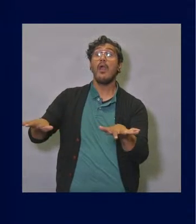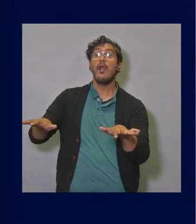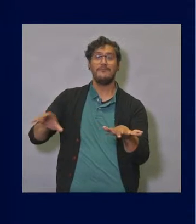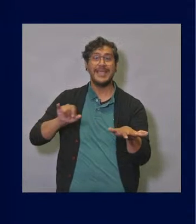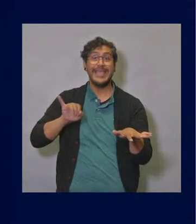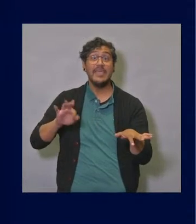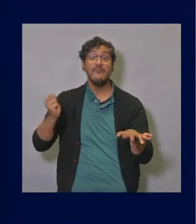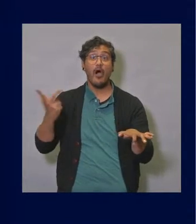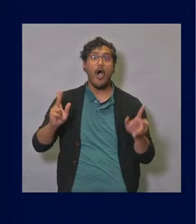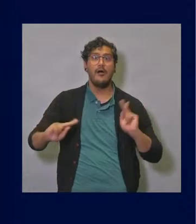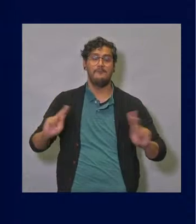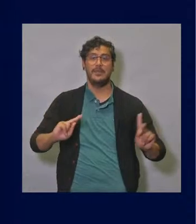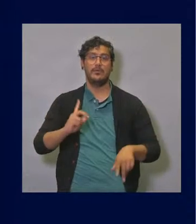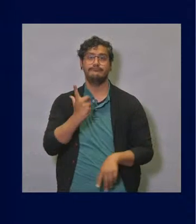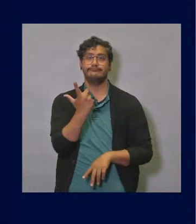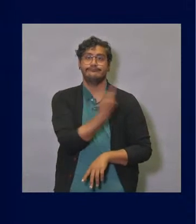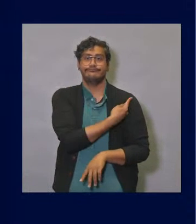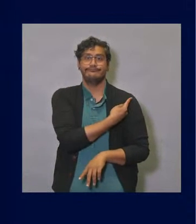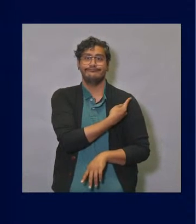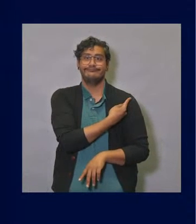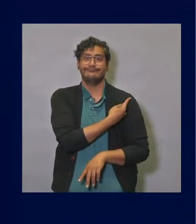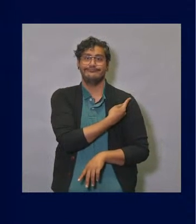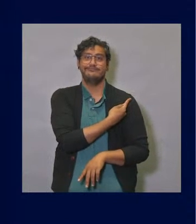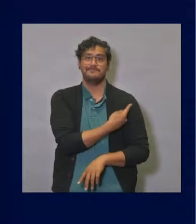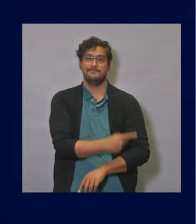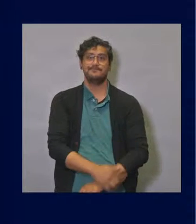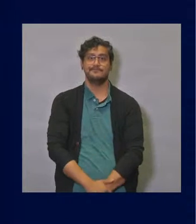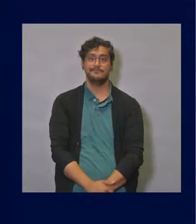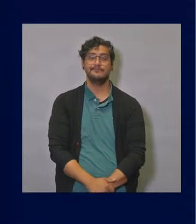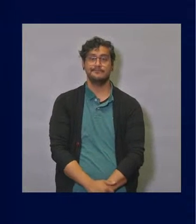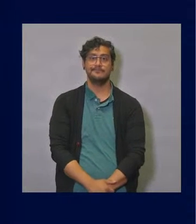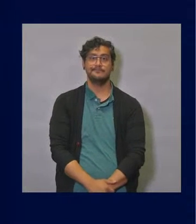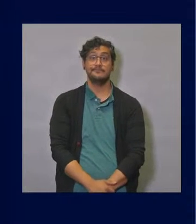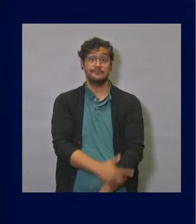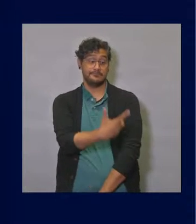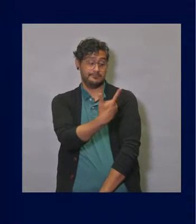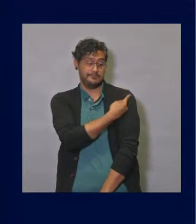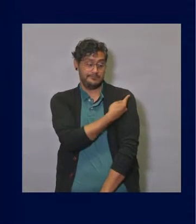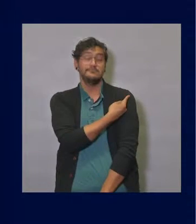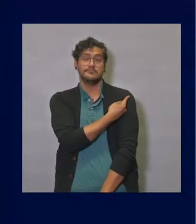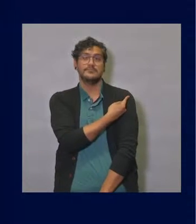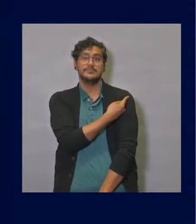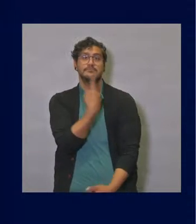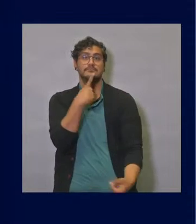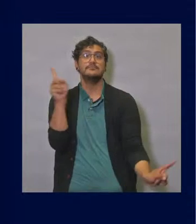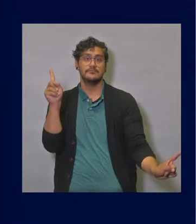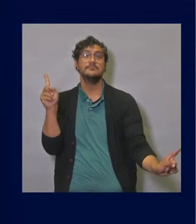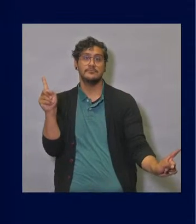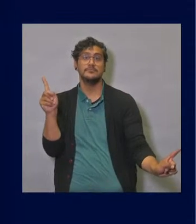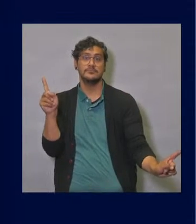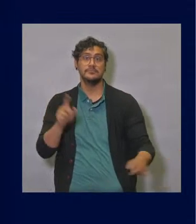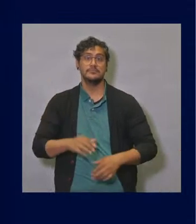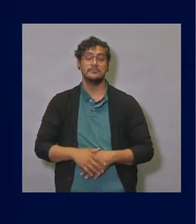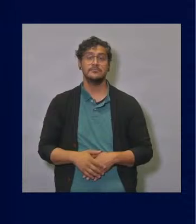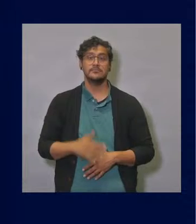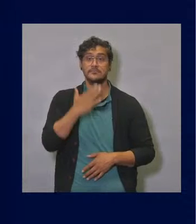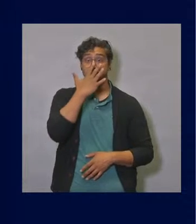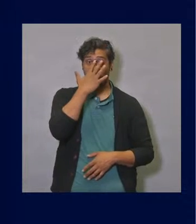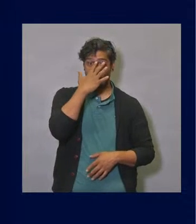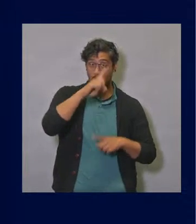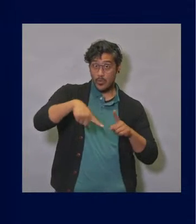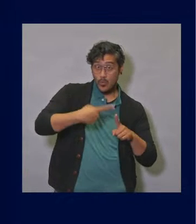almost no transmission from person to person. Vaccination can get us there. When most of our population is